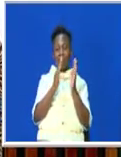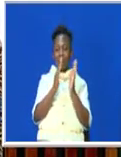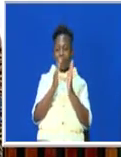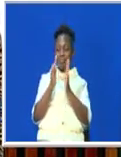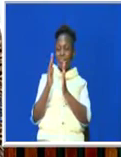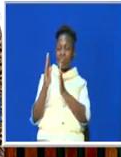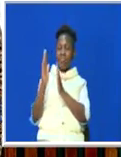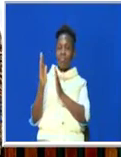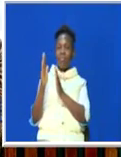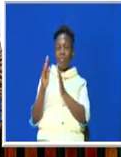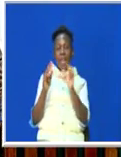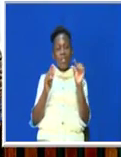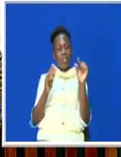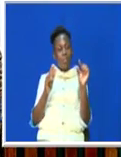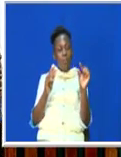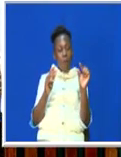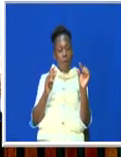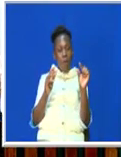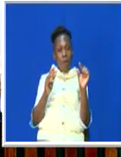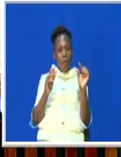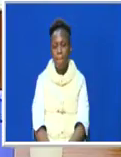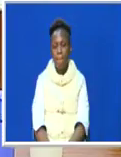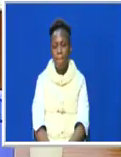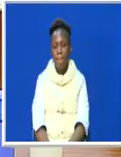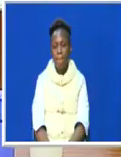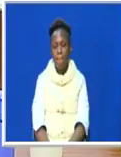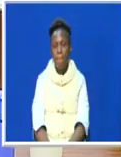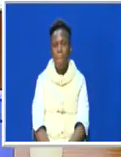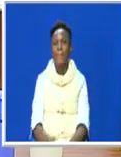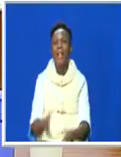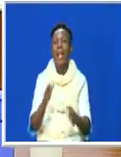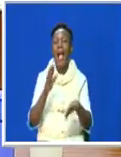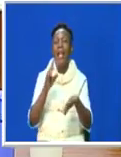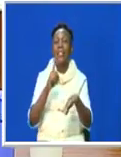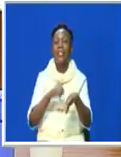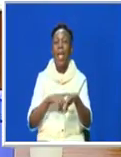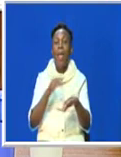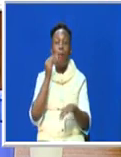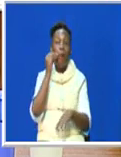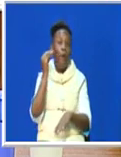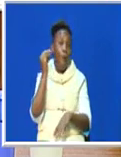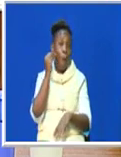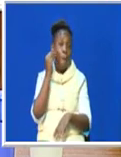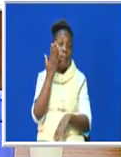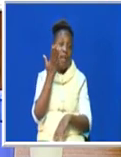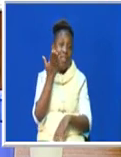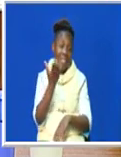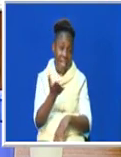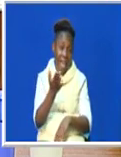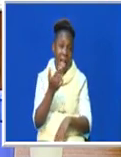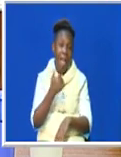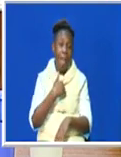objects in ascending order. At home, my dear learner, I want